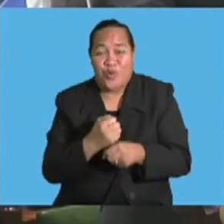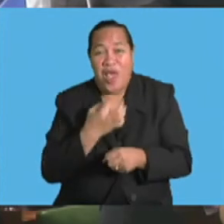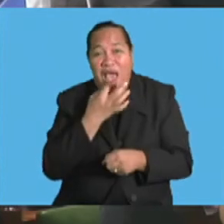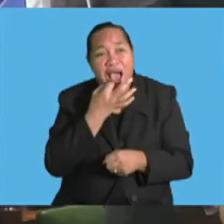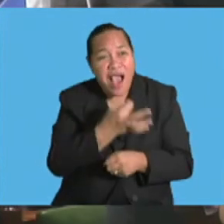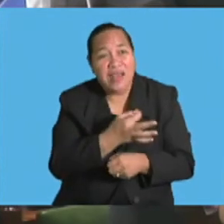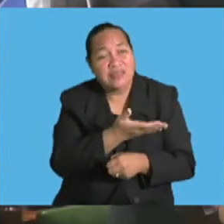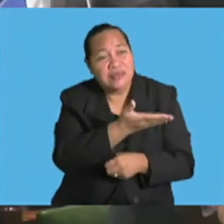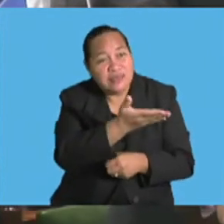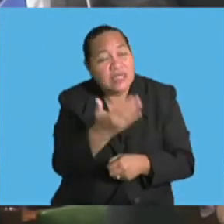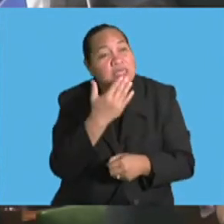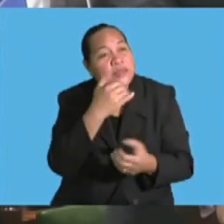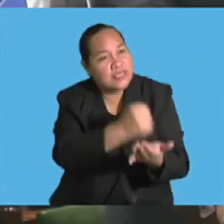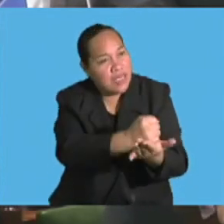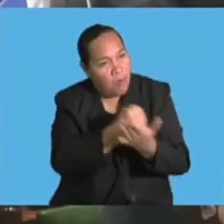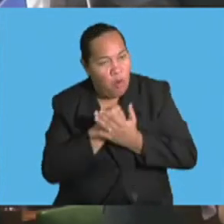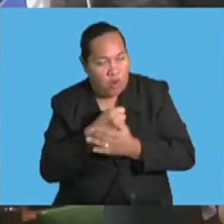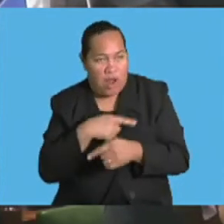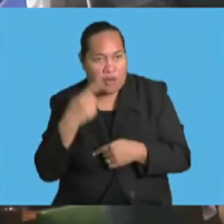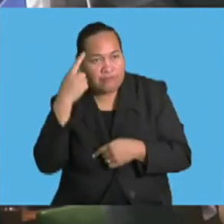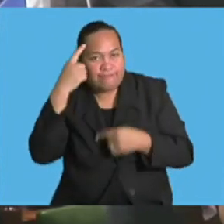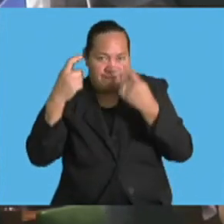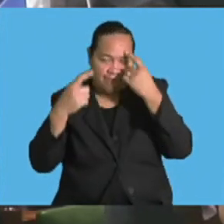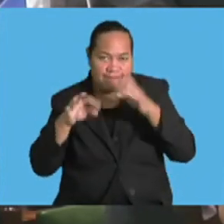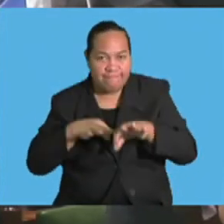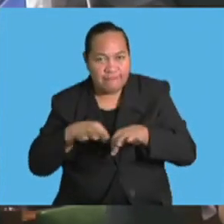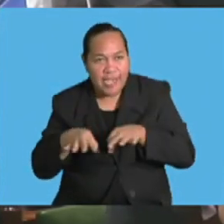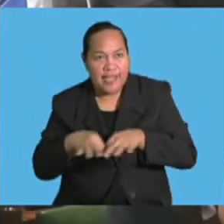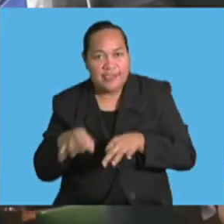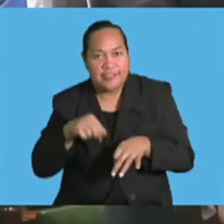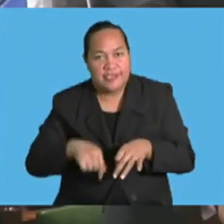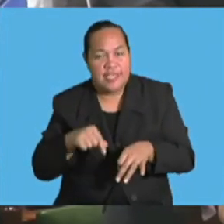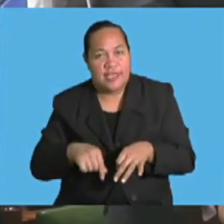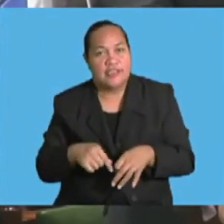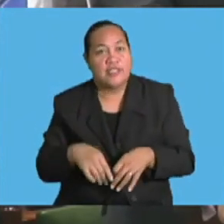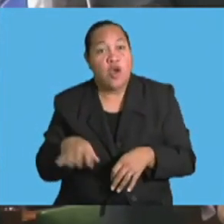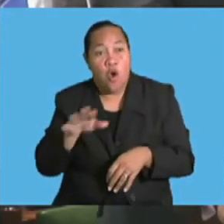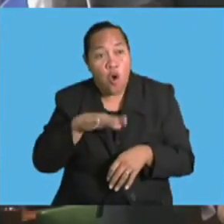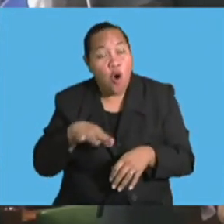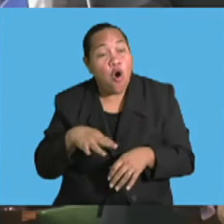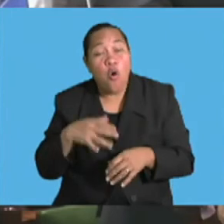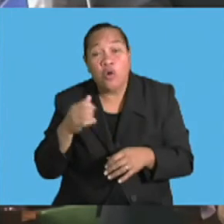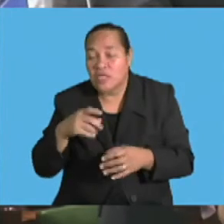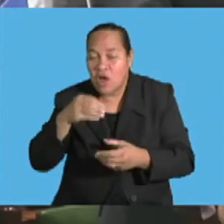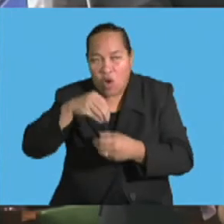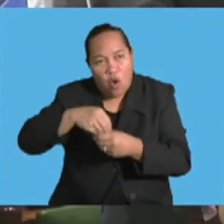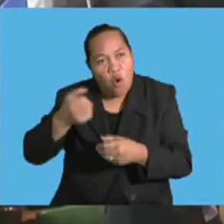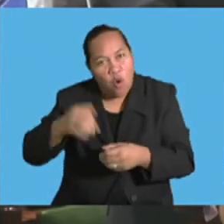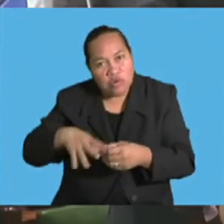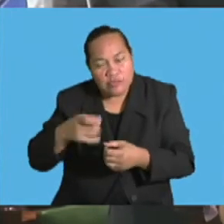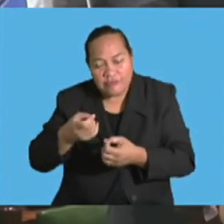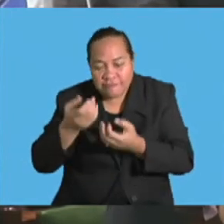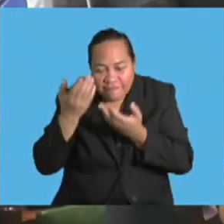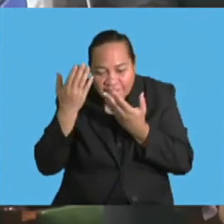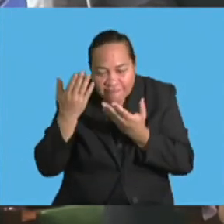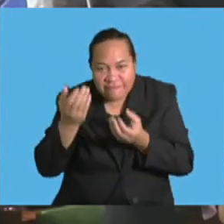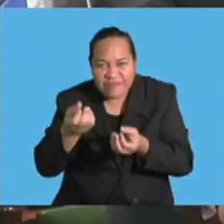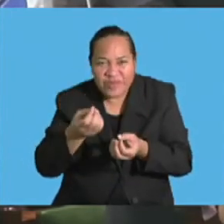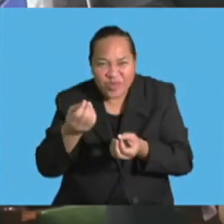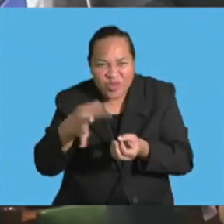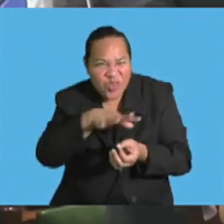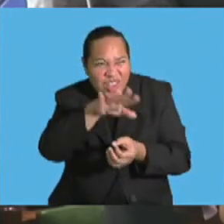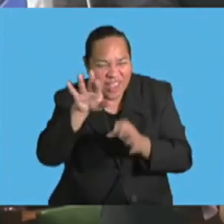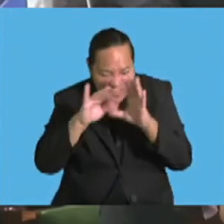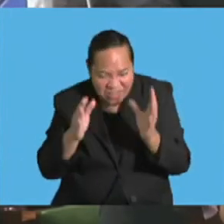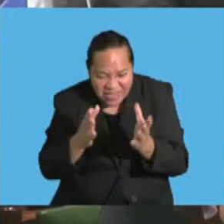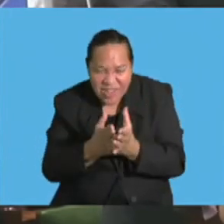to support these initiatives which we have outlined, all of which are part of a considered and holistic response by the government to the